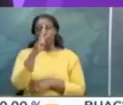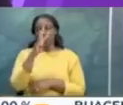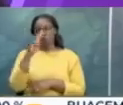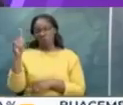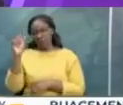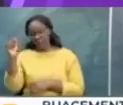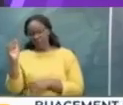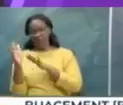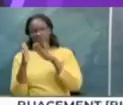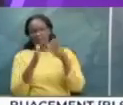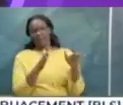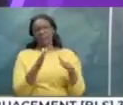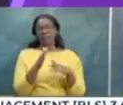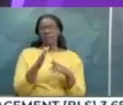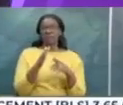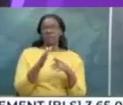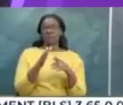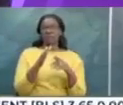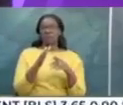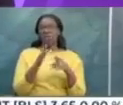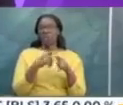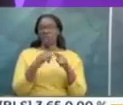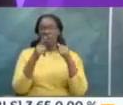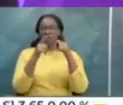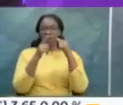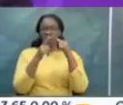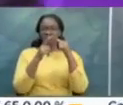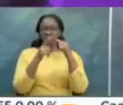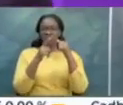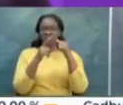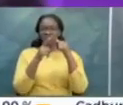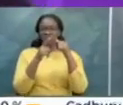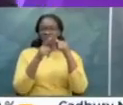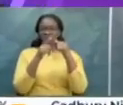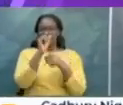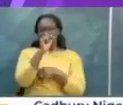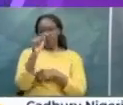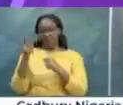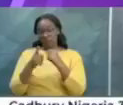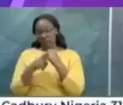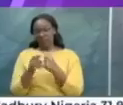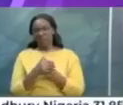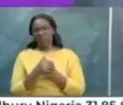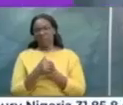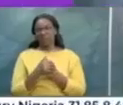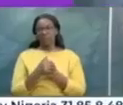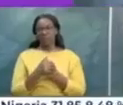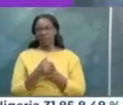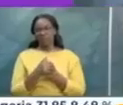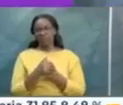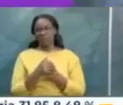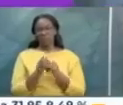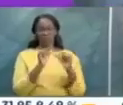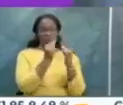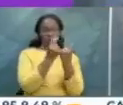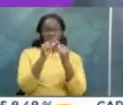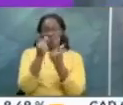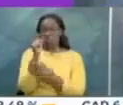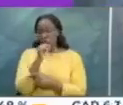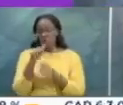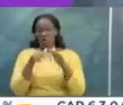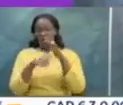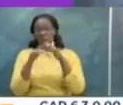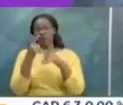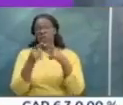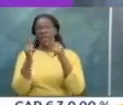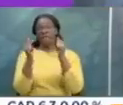5, and from that's 5 to 6. So it covers each and every age group. Yep. So your child each and every age group below 7. Below 7,